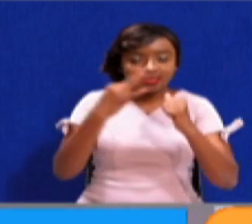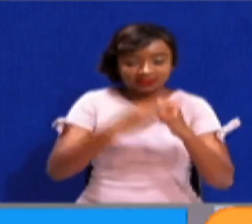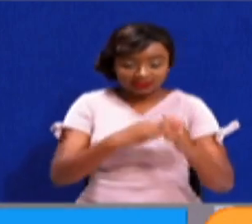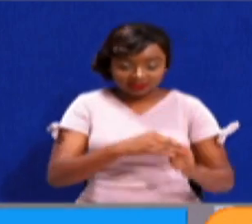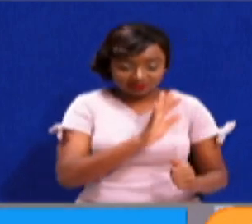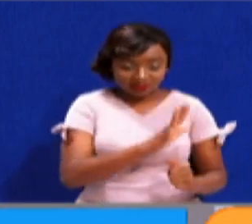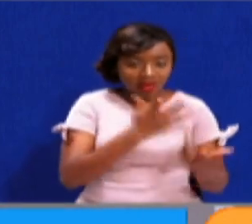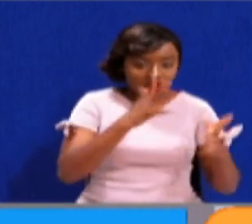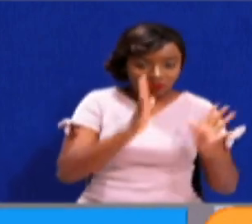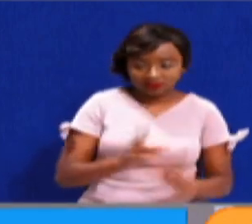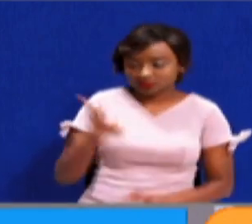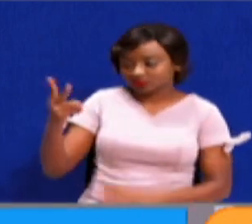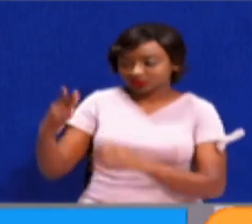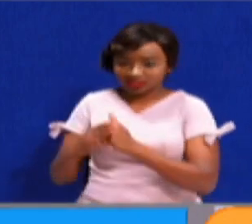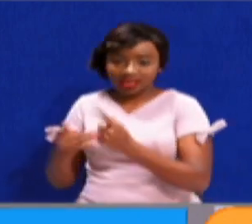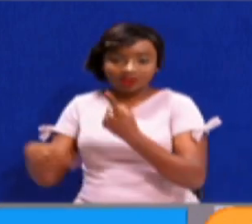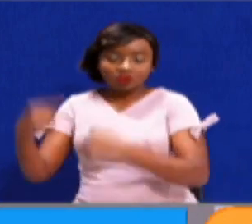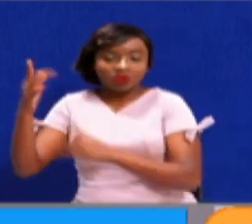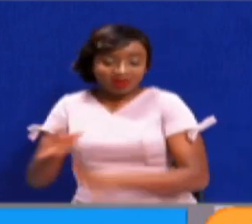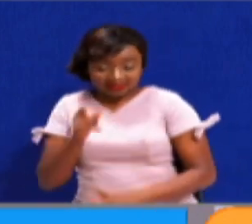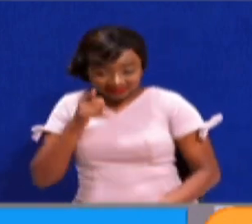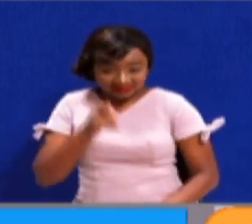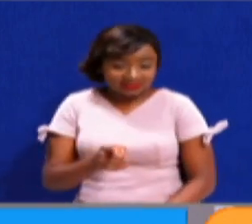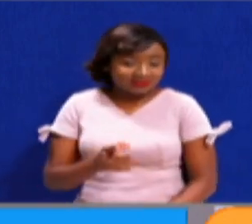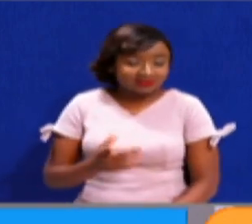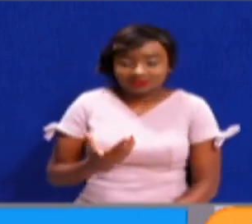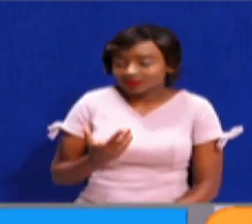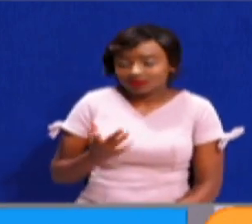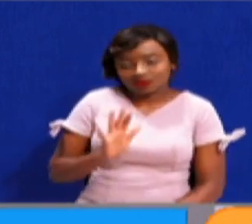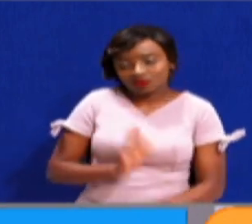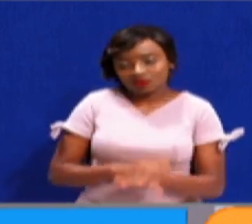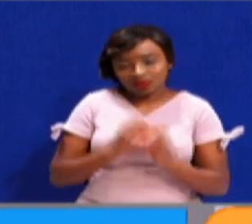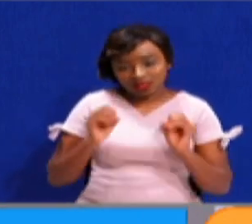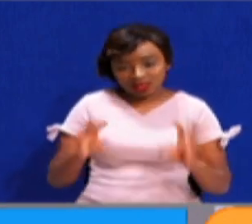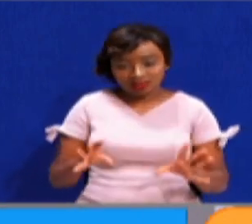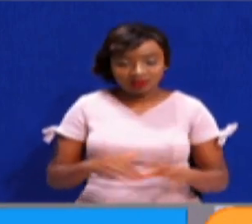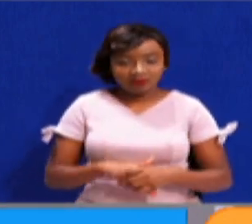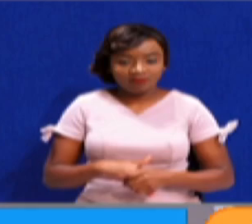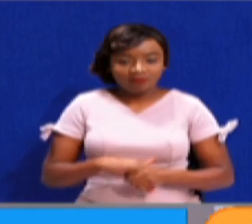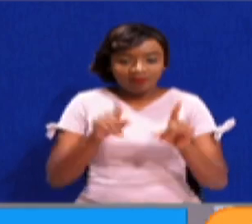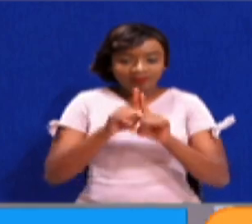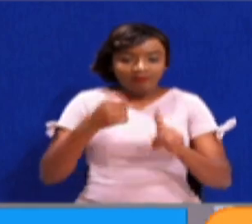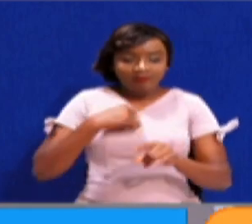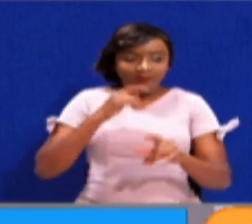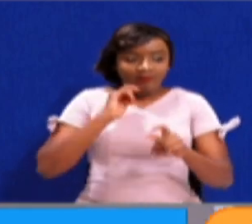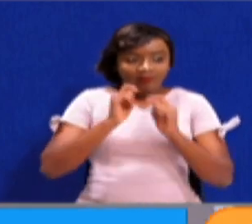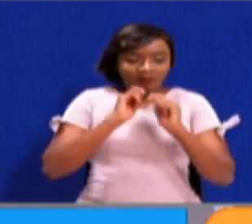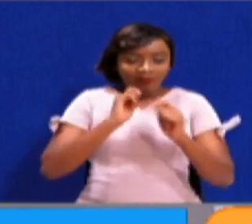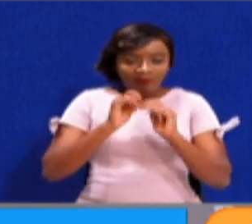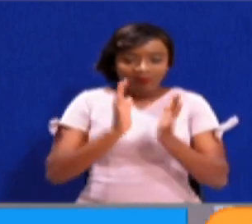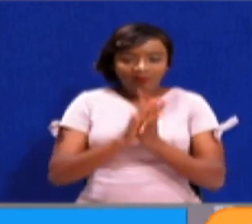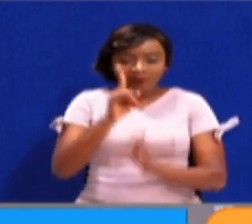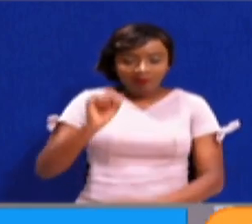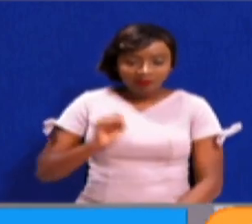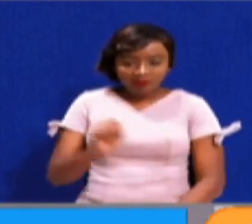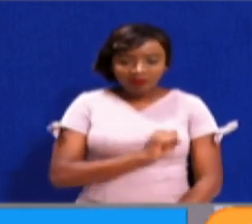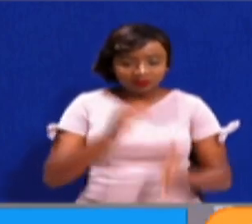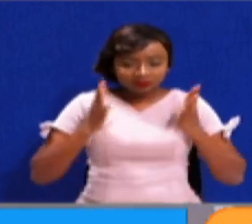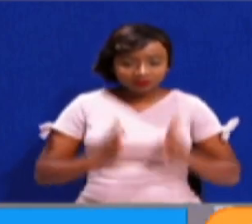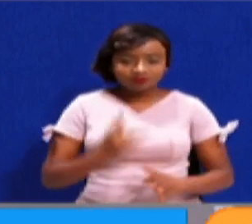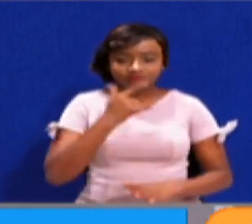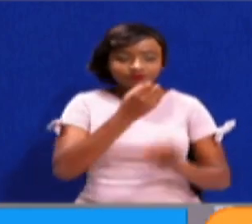and 29 winners. That wasn't going to be very comfortable. I spoke to a senator whose name I will not mention here. And he was telling